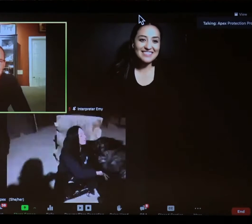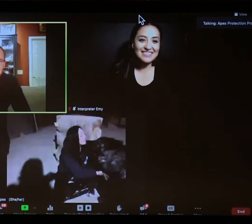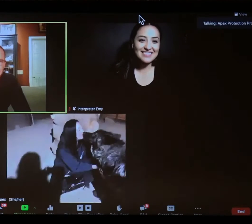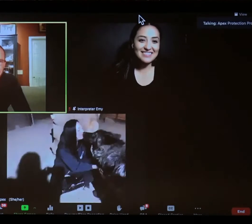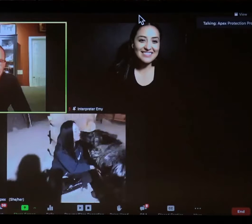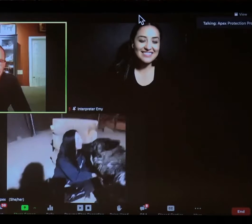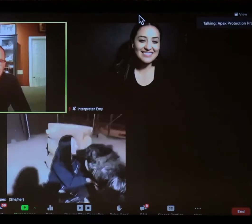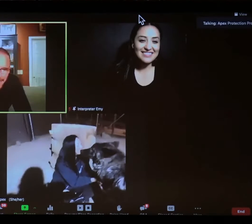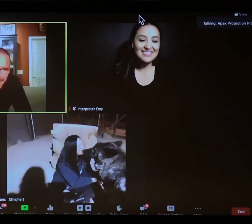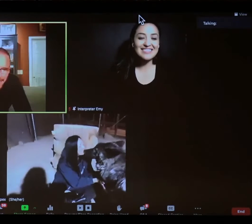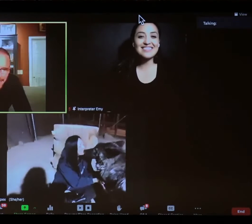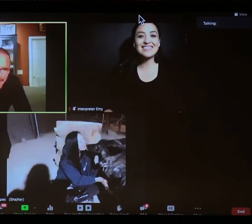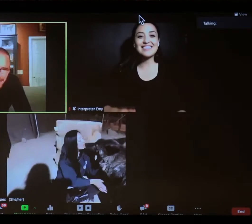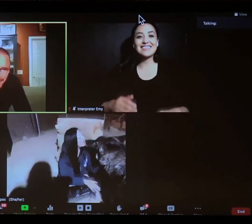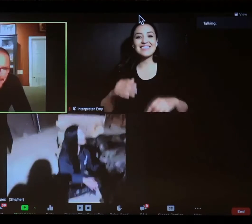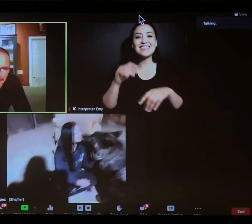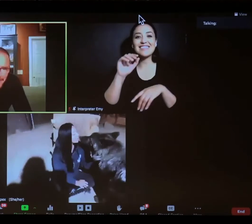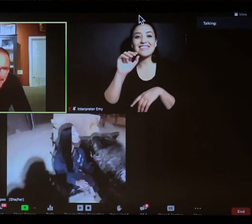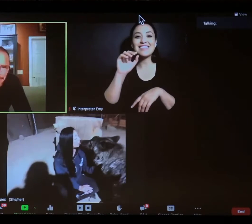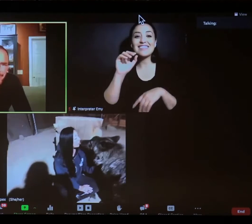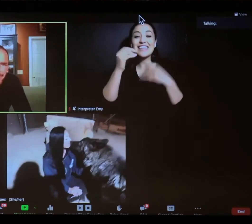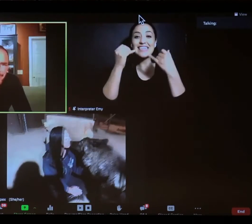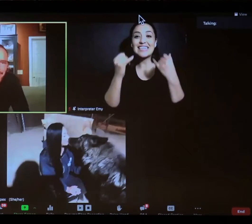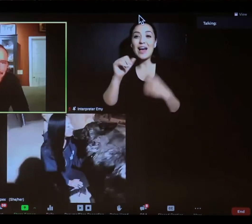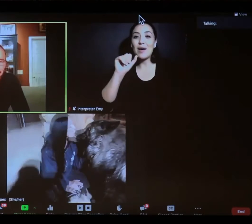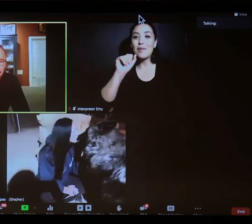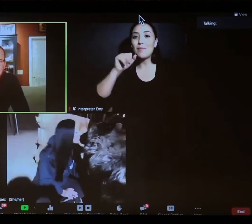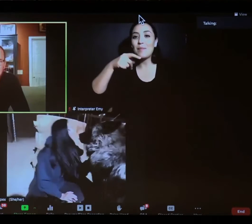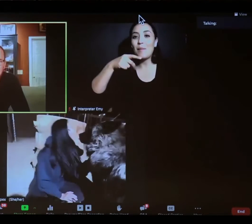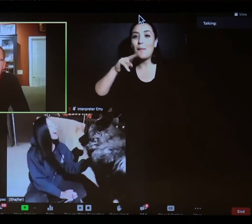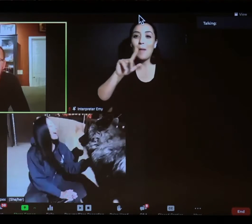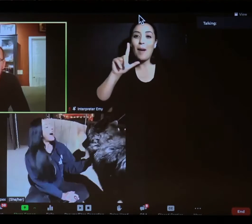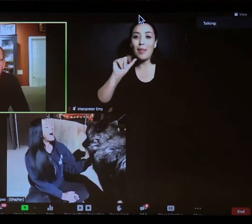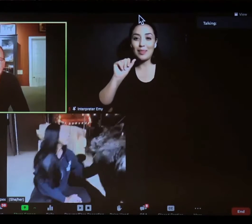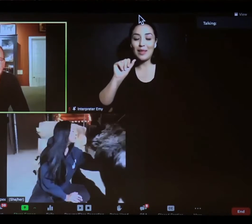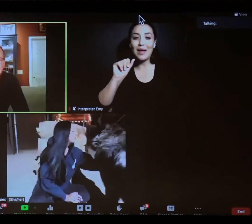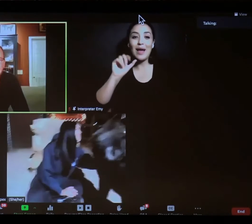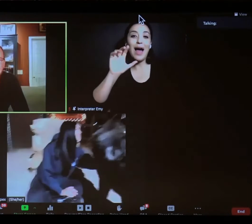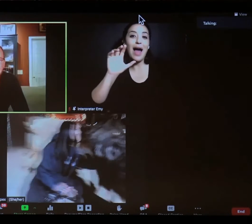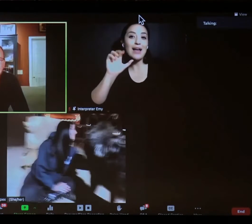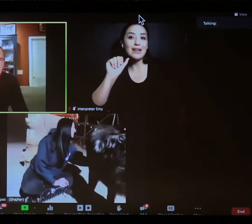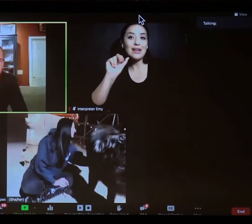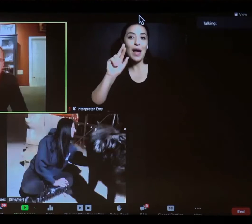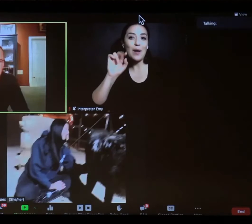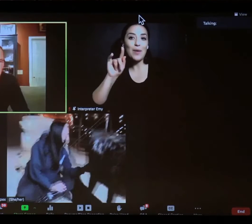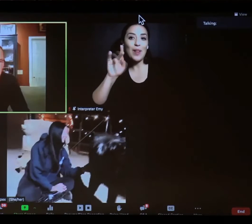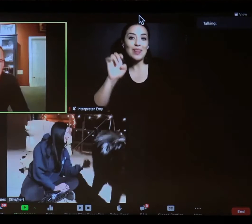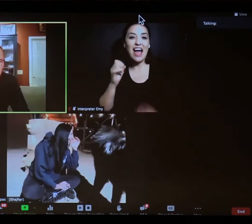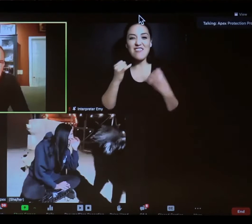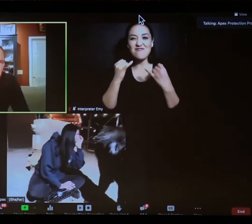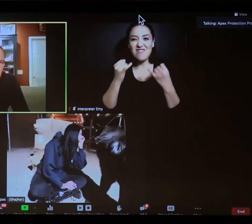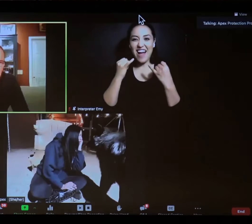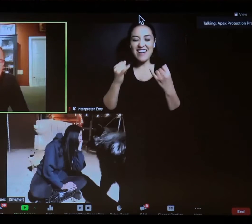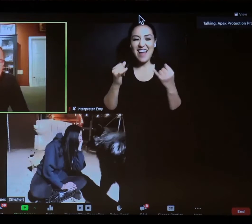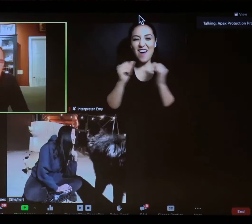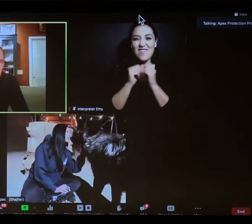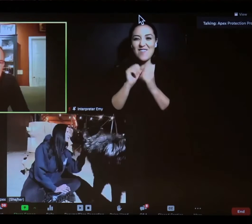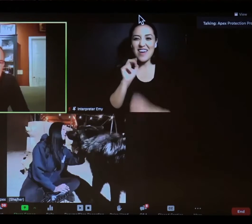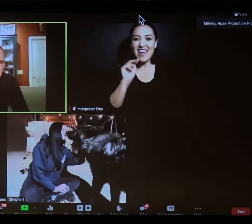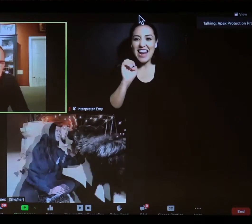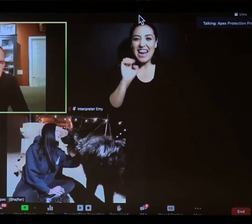so Caroline and Paula are outside right now with Neo. The reason I'm not